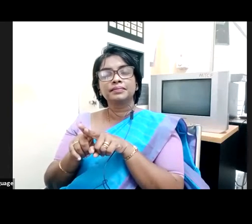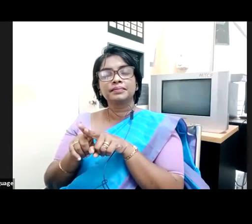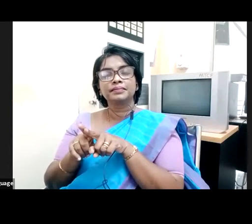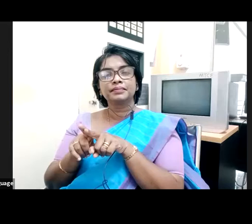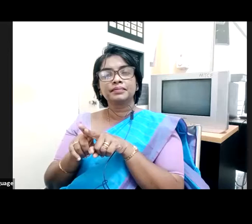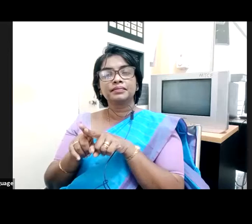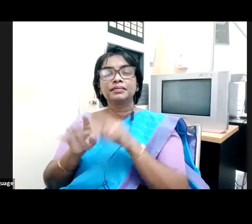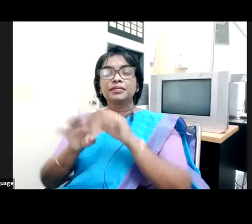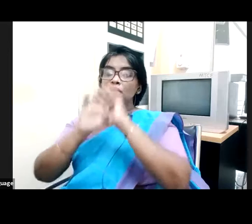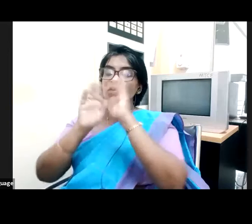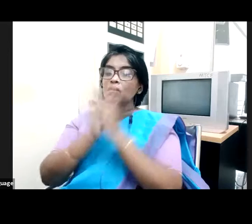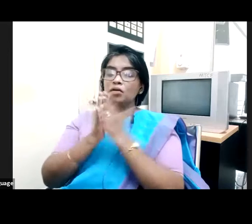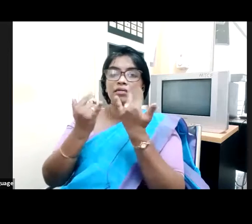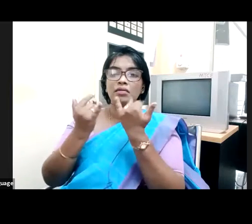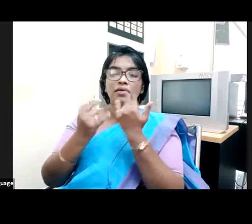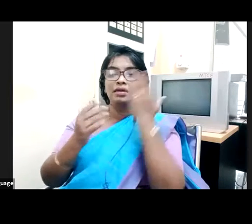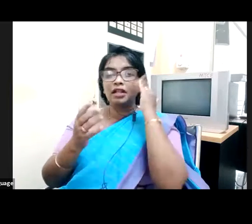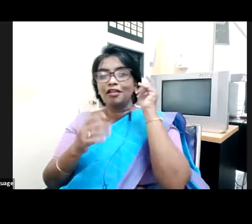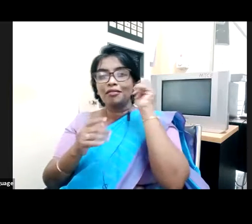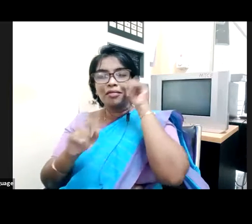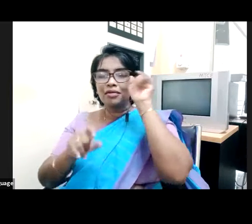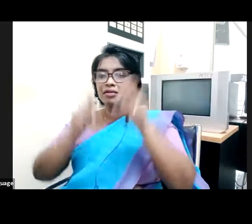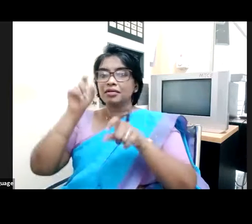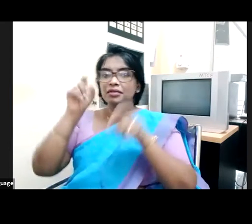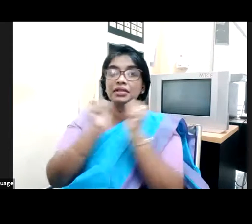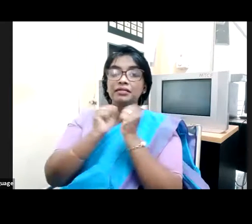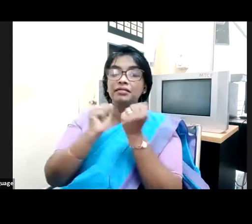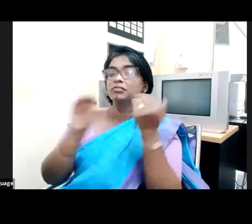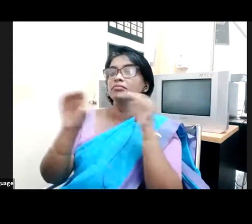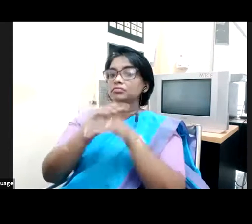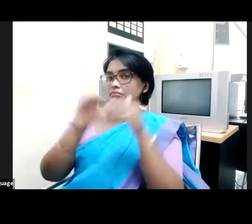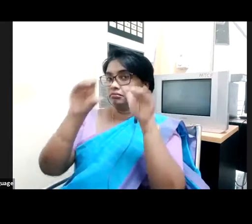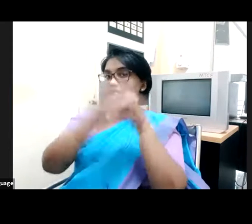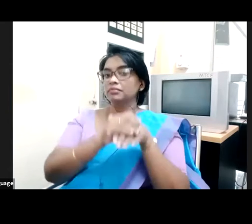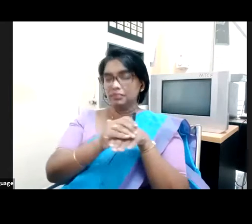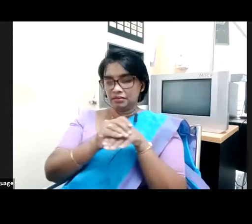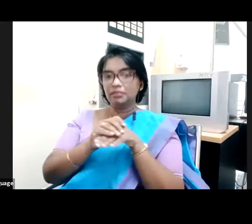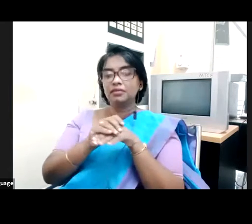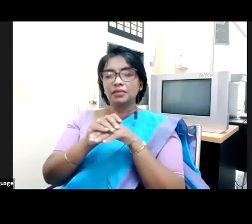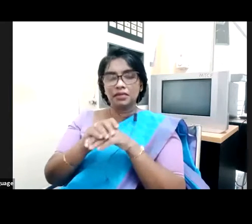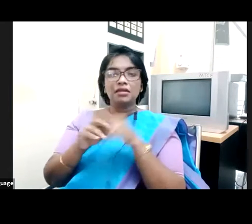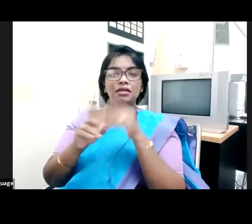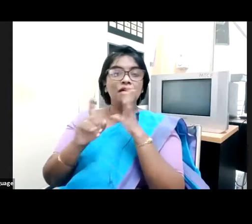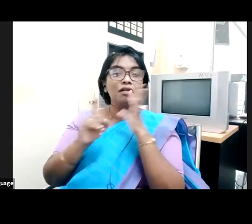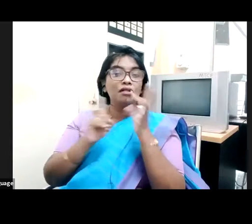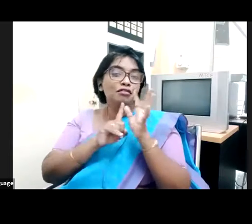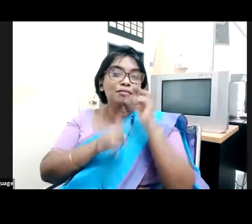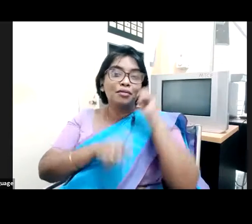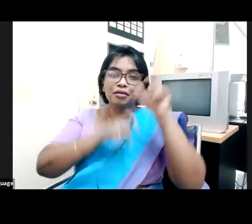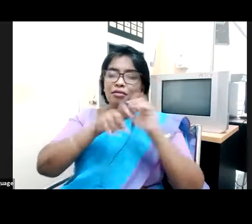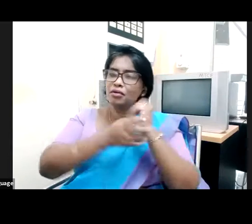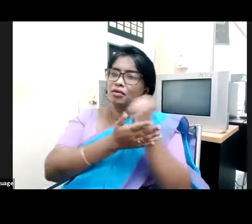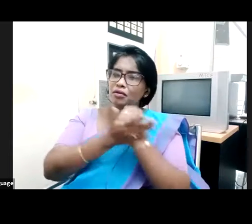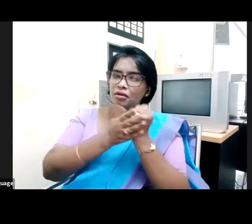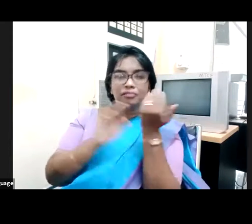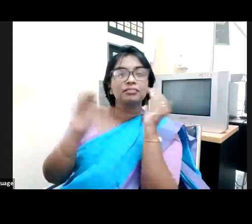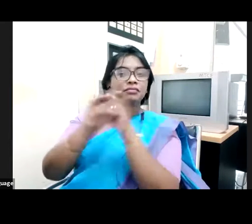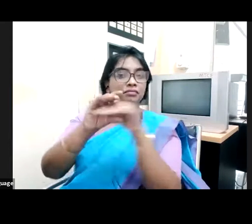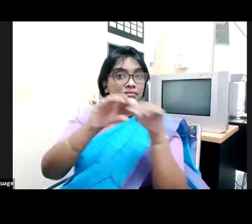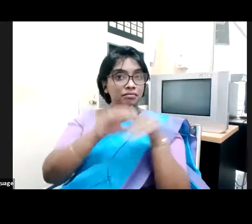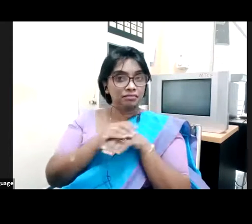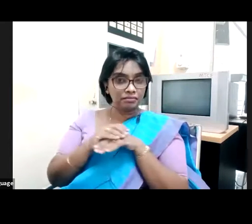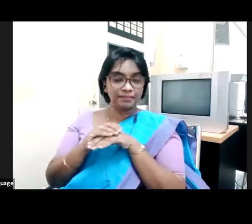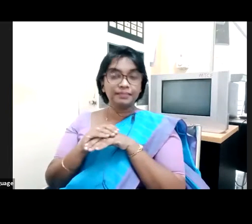with disabilities, or any marginalized group really in the society. Inclusive policies